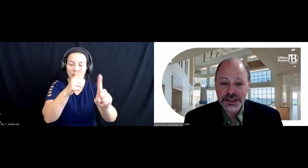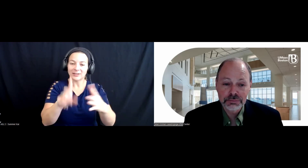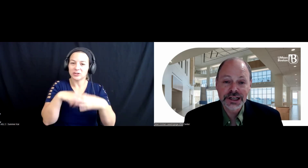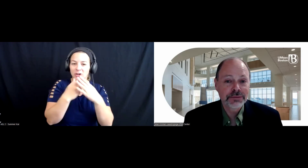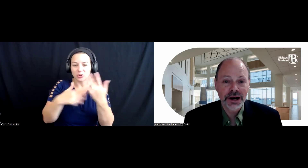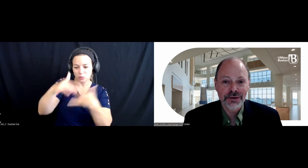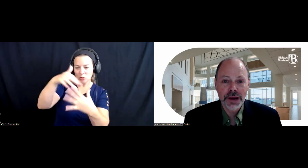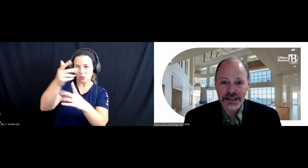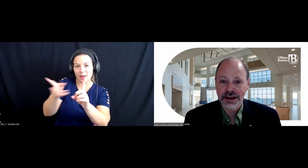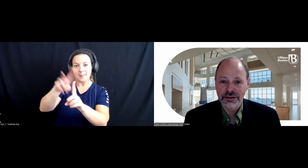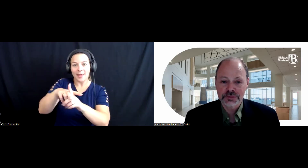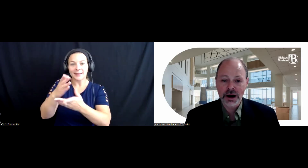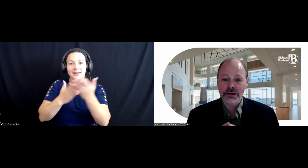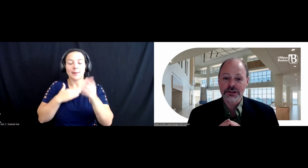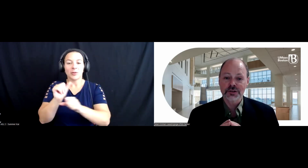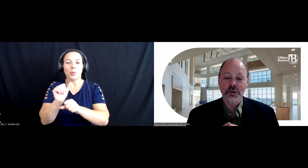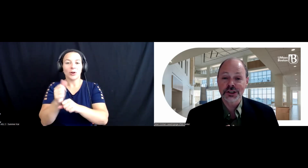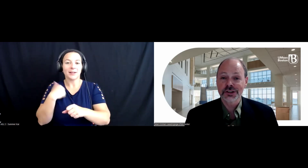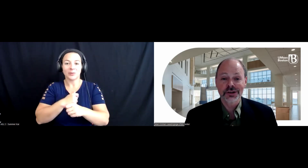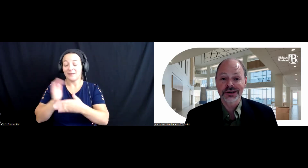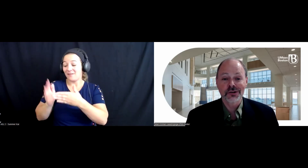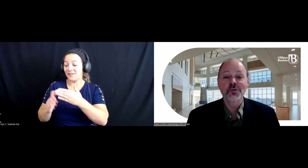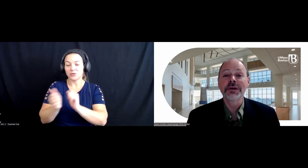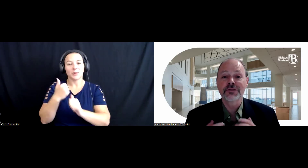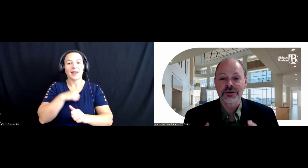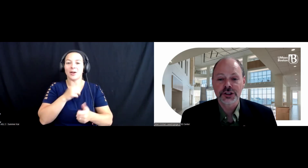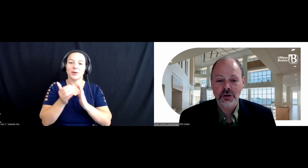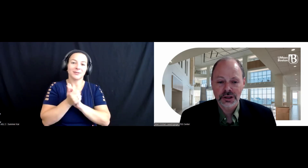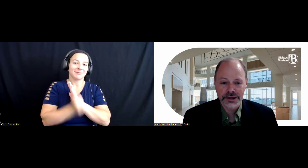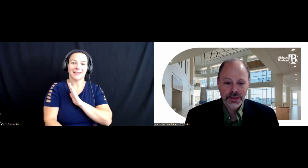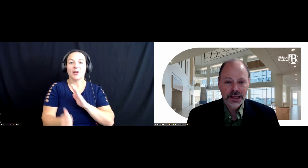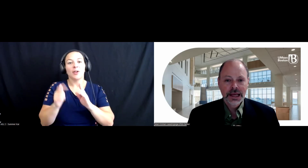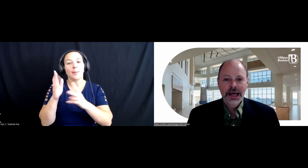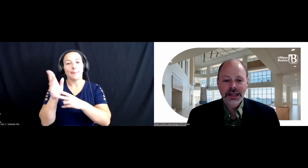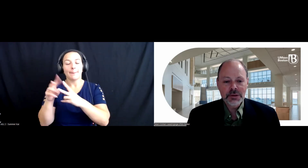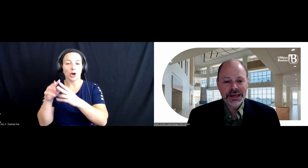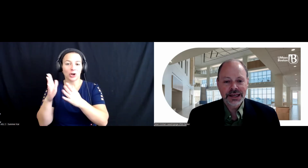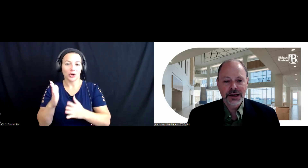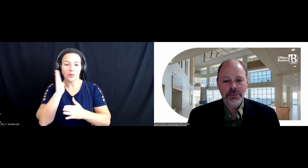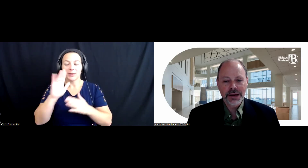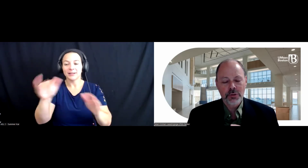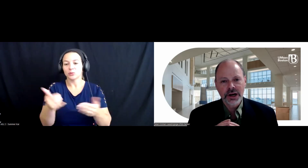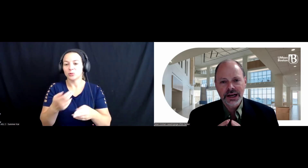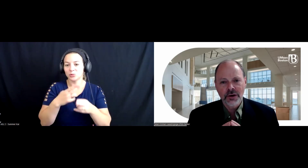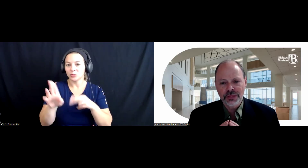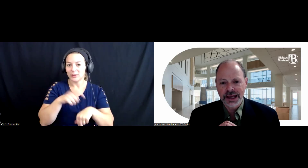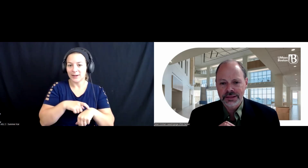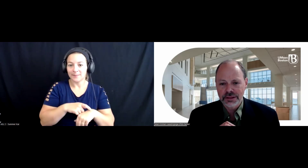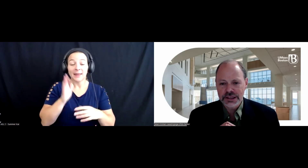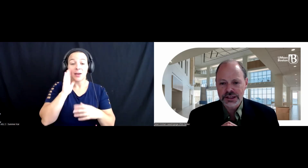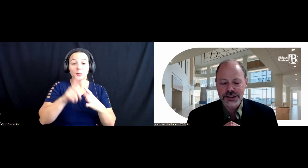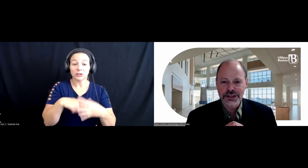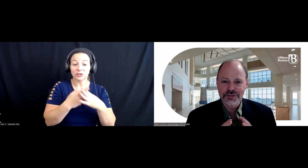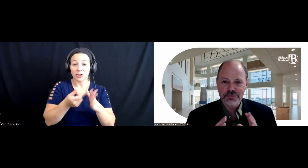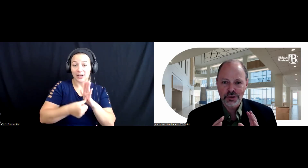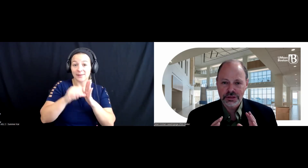has been completed by our many talented partners, whom will be introduced shortly. Let me begin by pointing out that